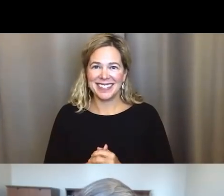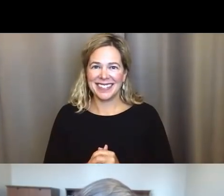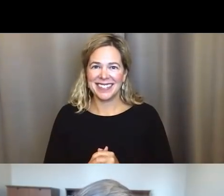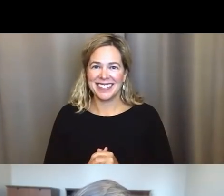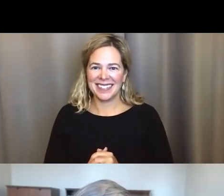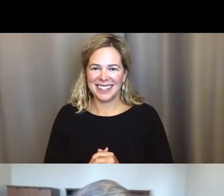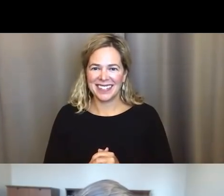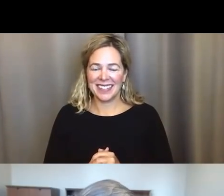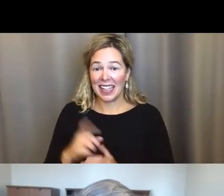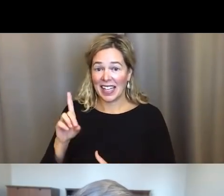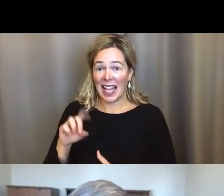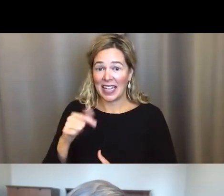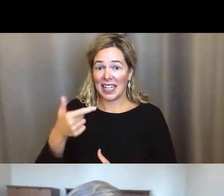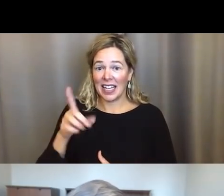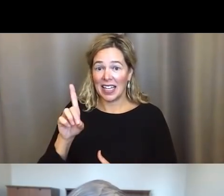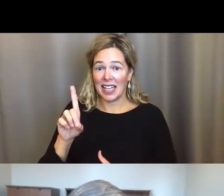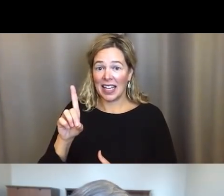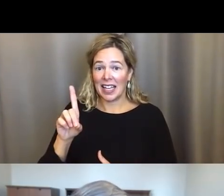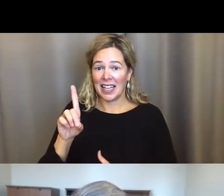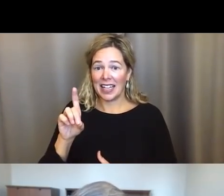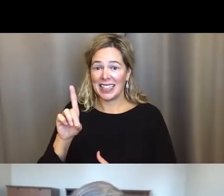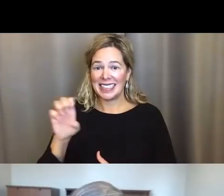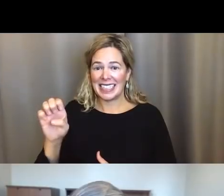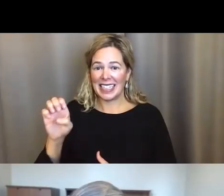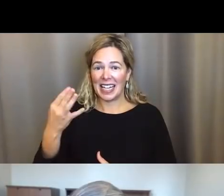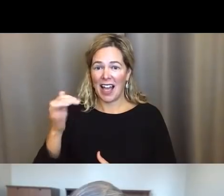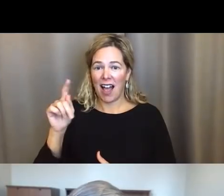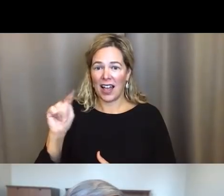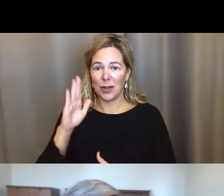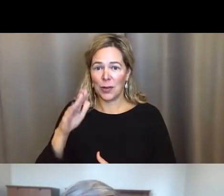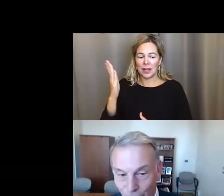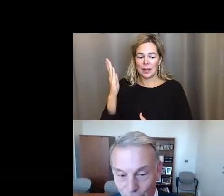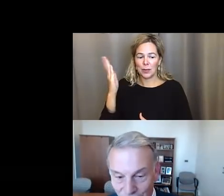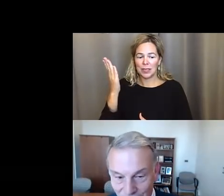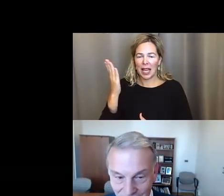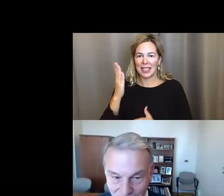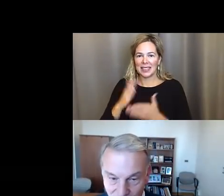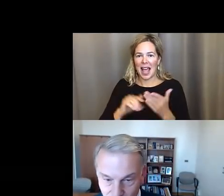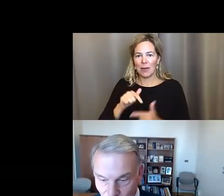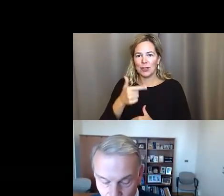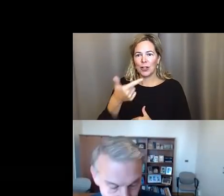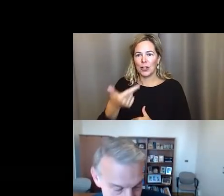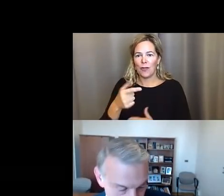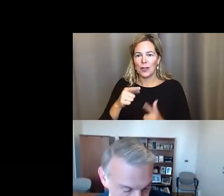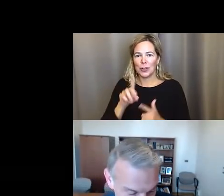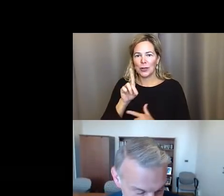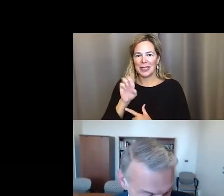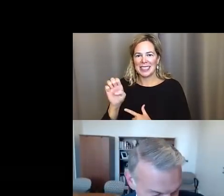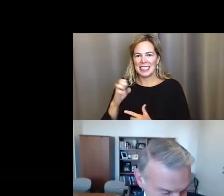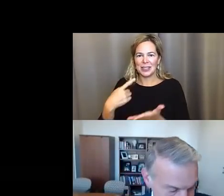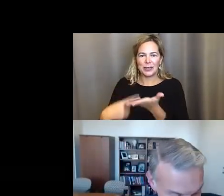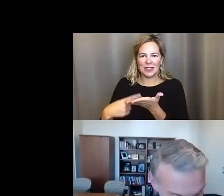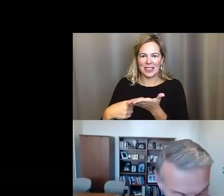And Dolores, Dee Hunt will present some, I'll turn it over to Dee to talk about human resource